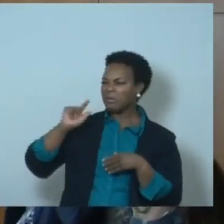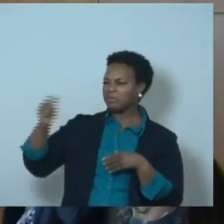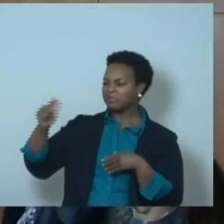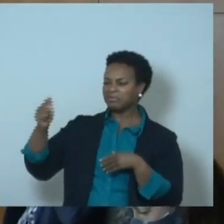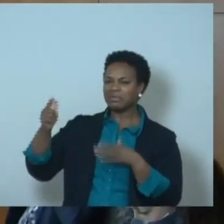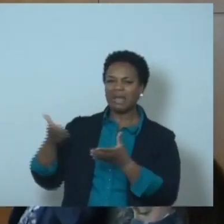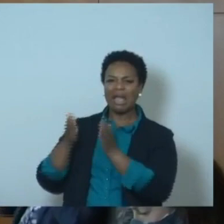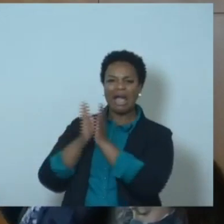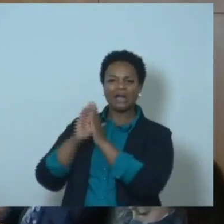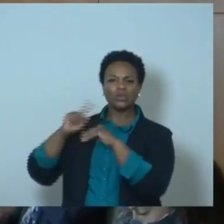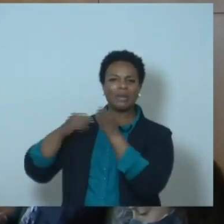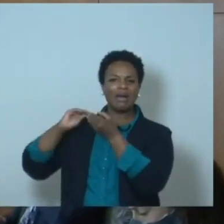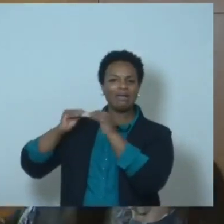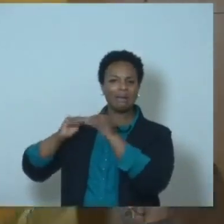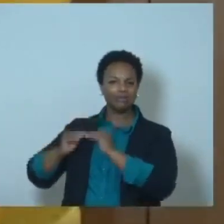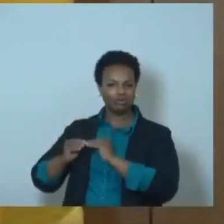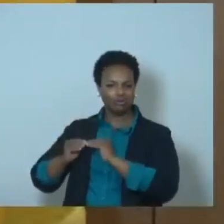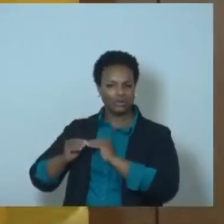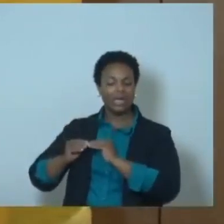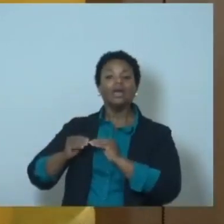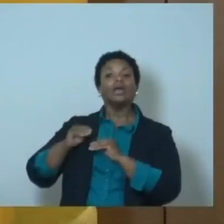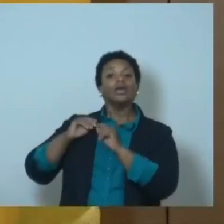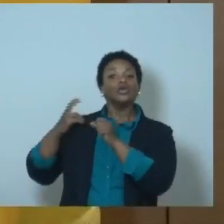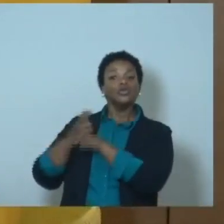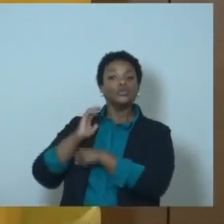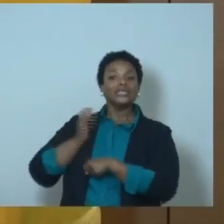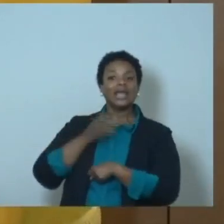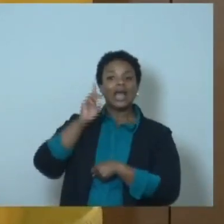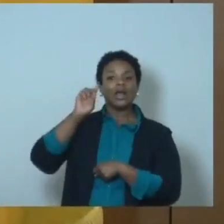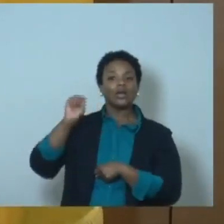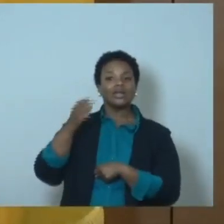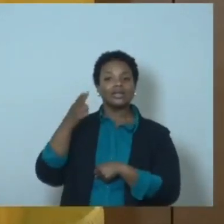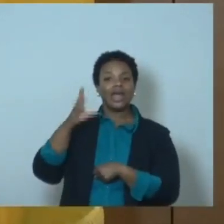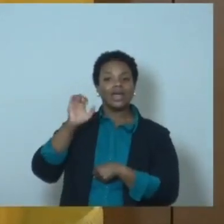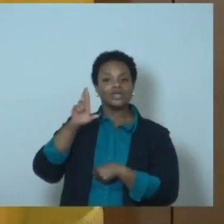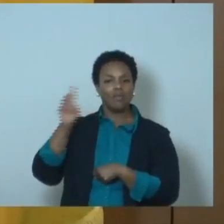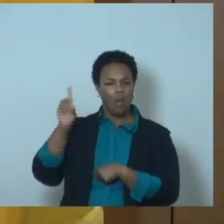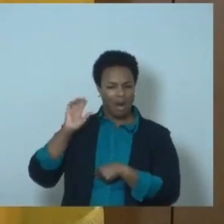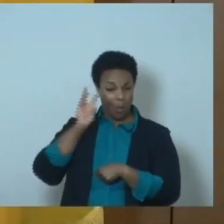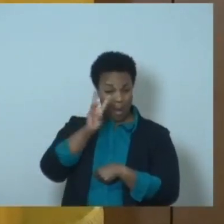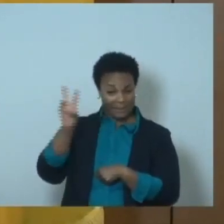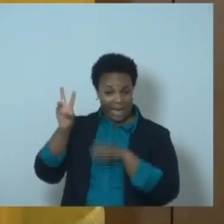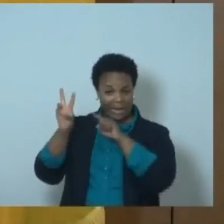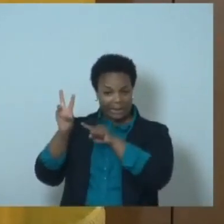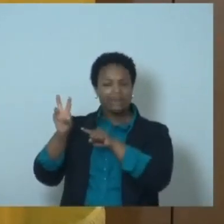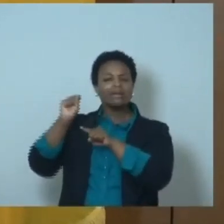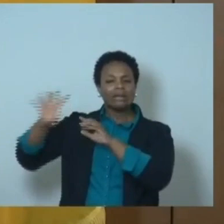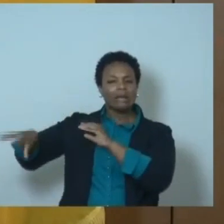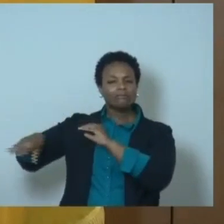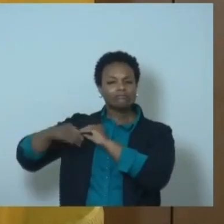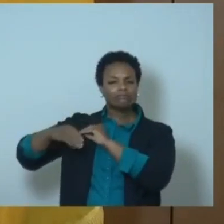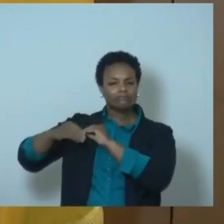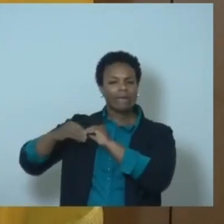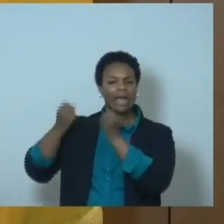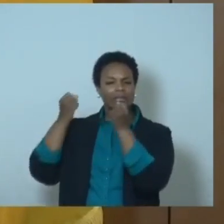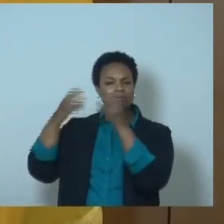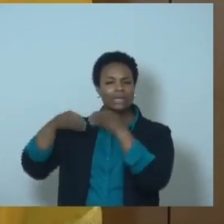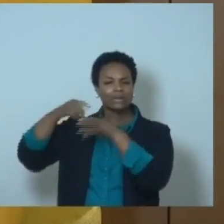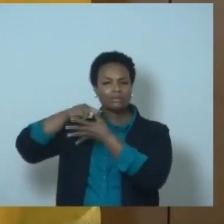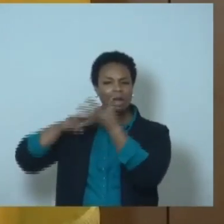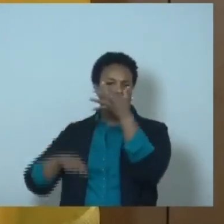because we have the ability to do any number of things on the dashboard. You should know that I often shift based on the questions